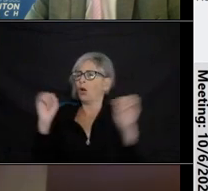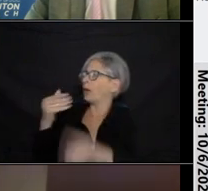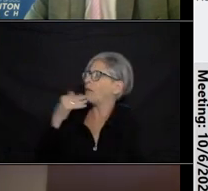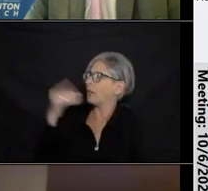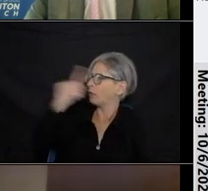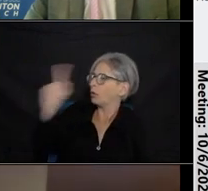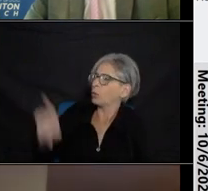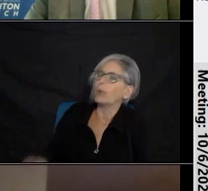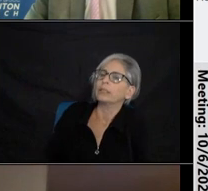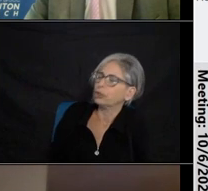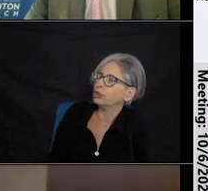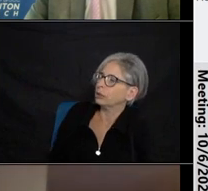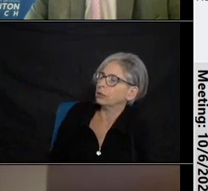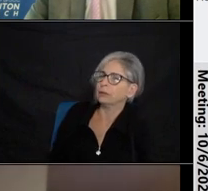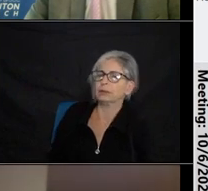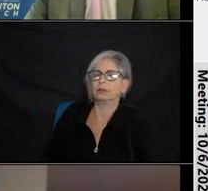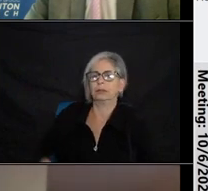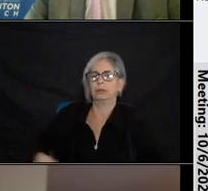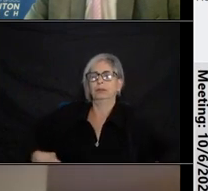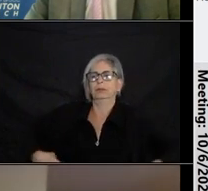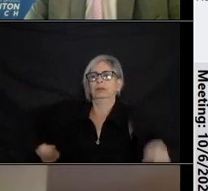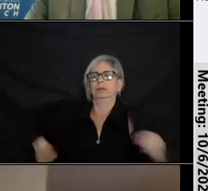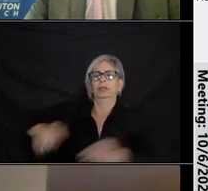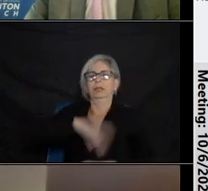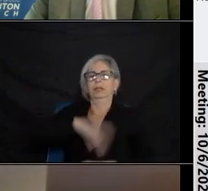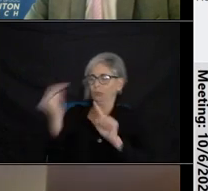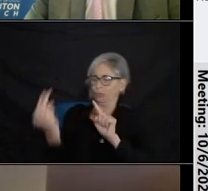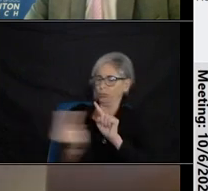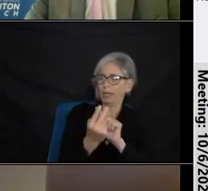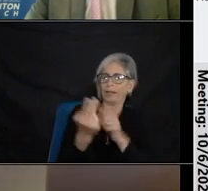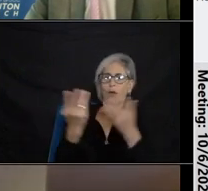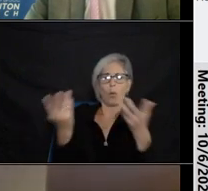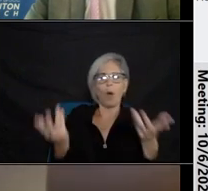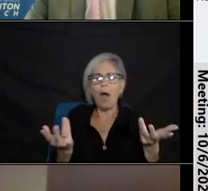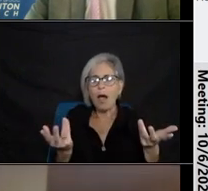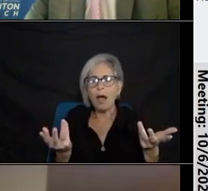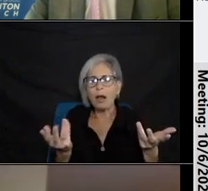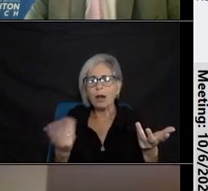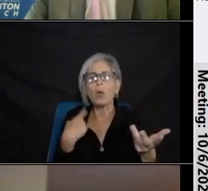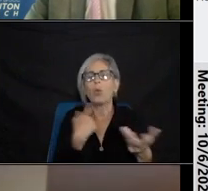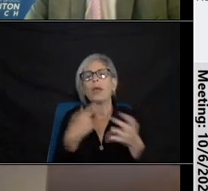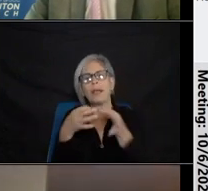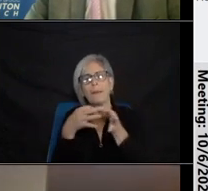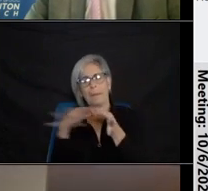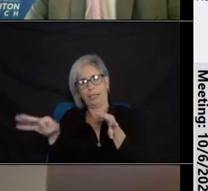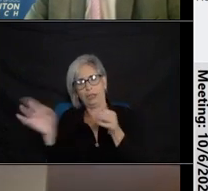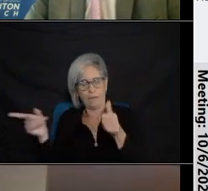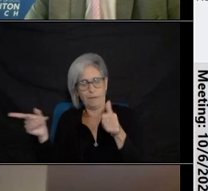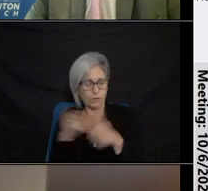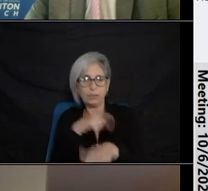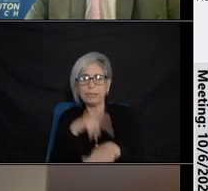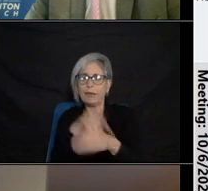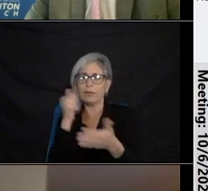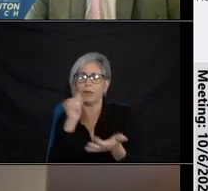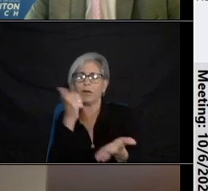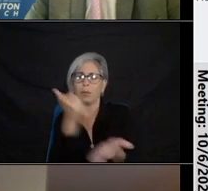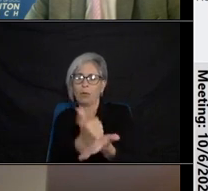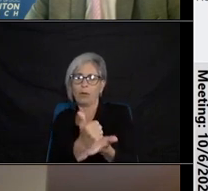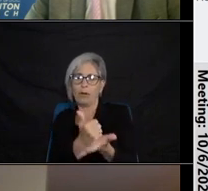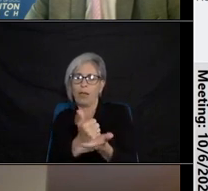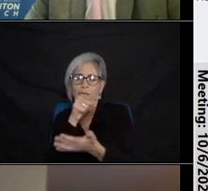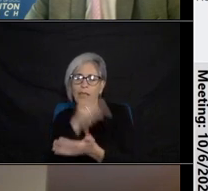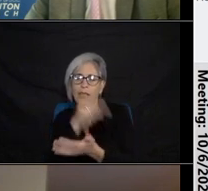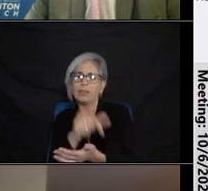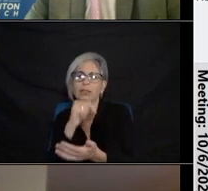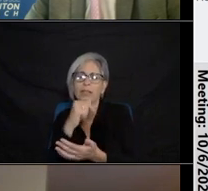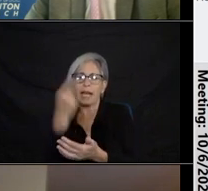question. Mayor? The aspect of it is that we did mention at the first time of approval that this was not set